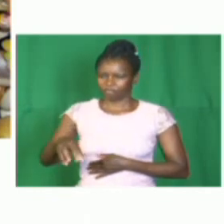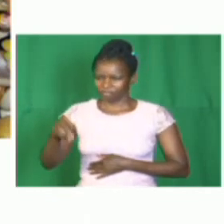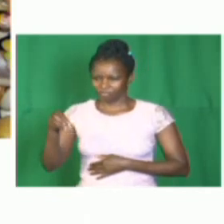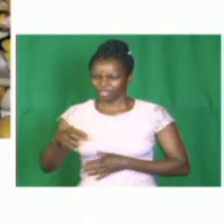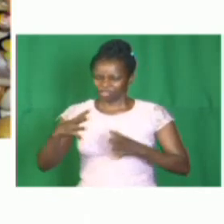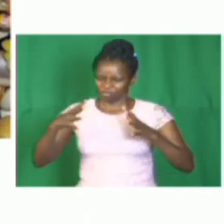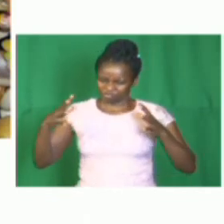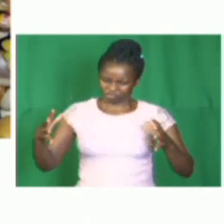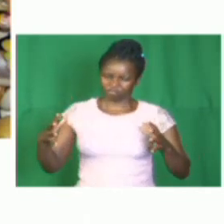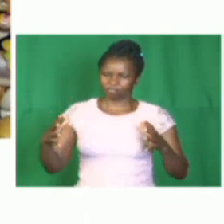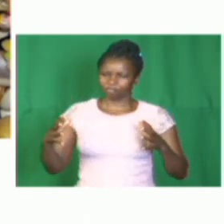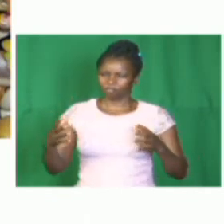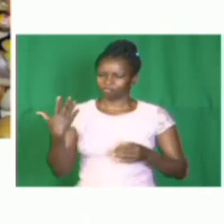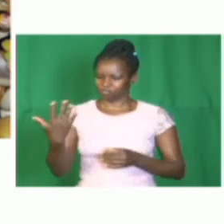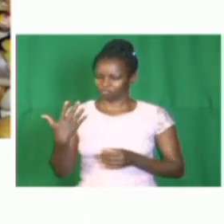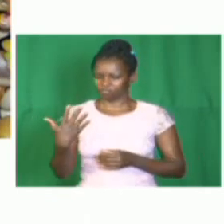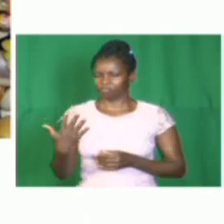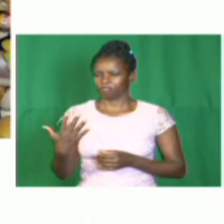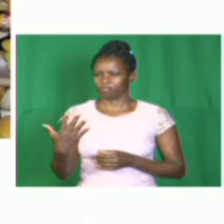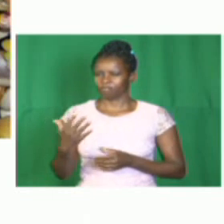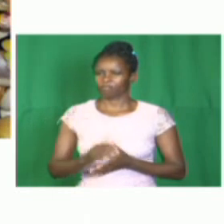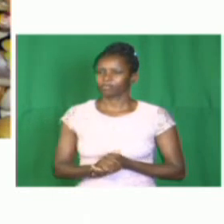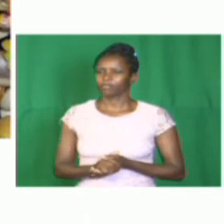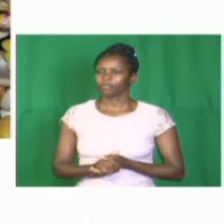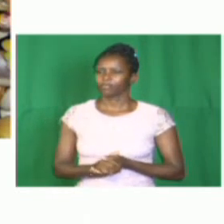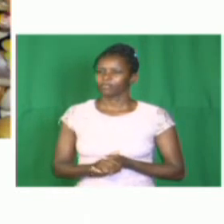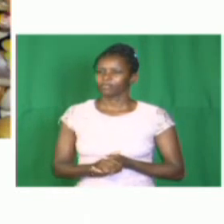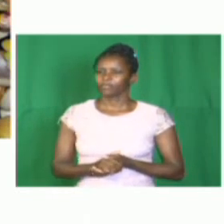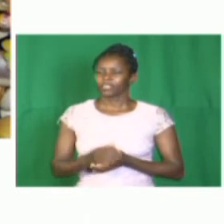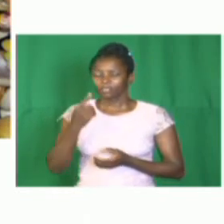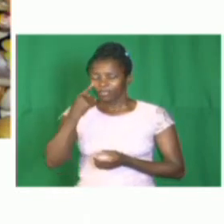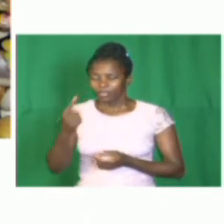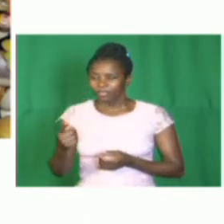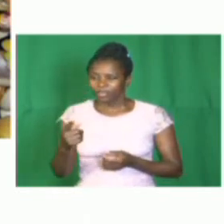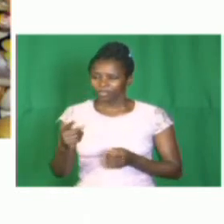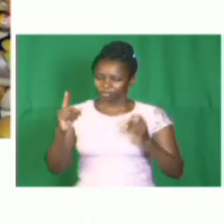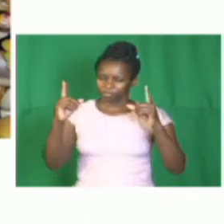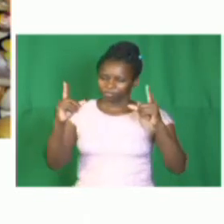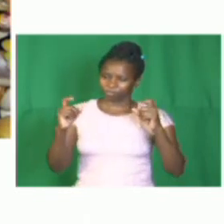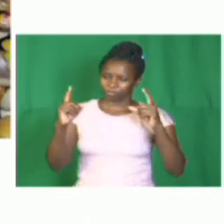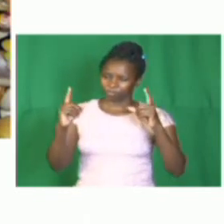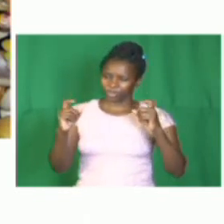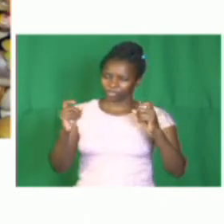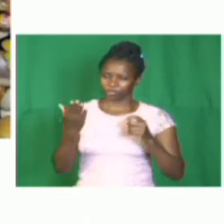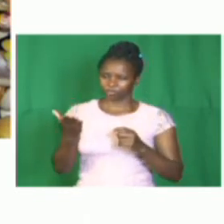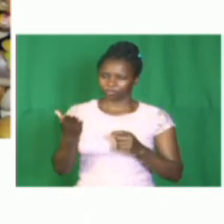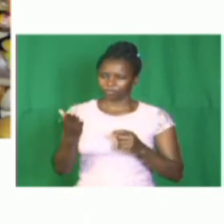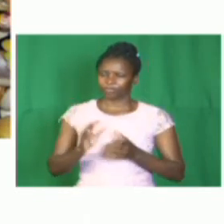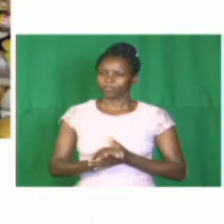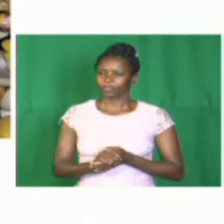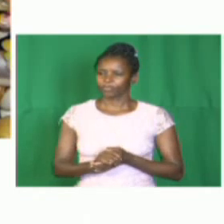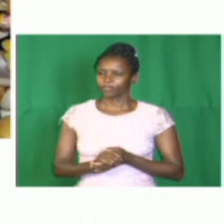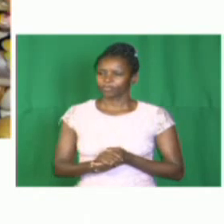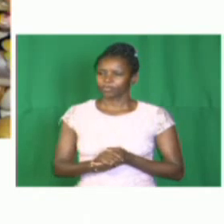to be handled by our hands. So just like the picture that is showing on the screen, dear learners,